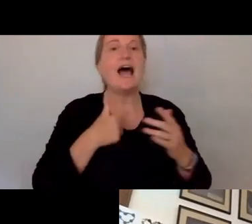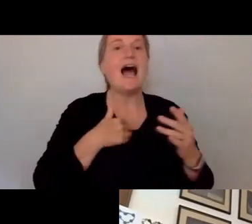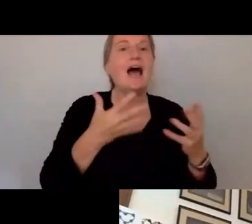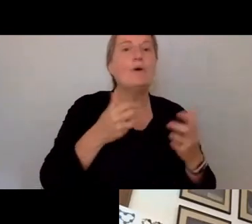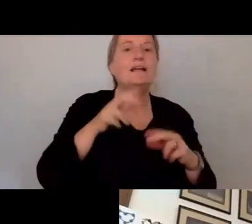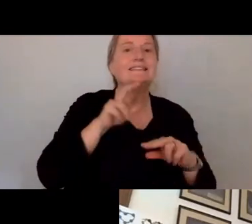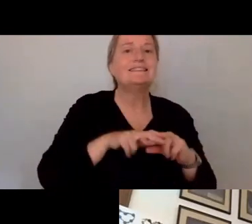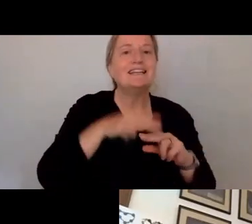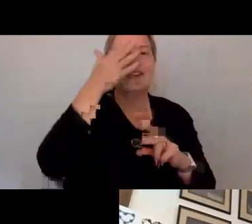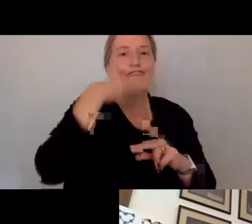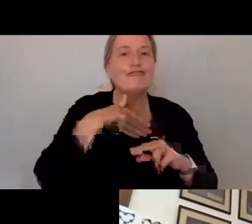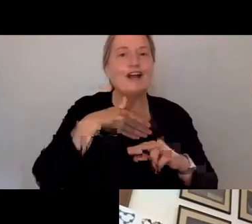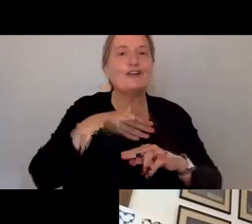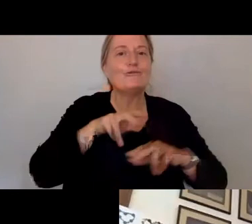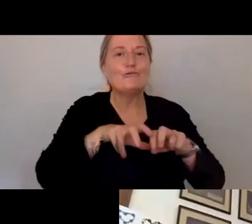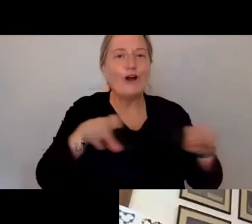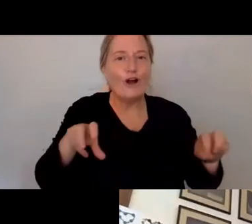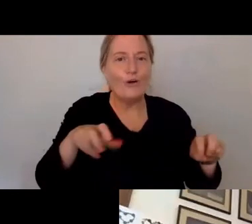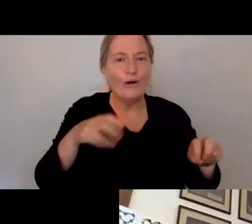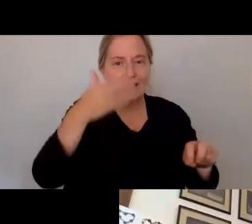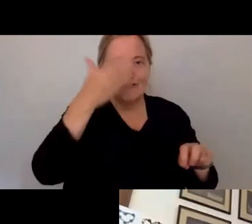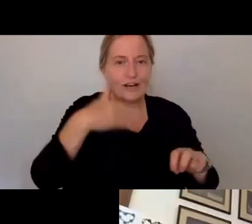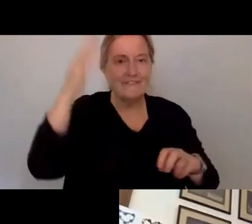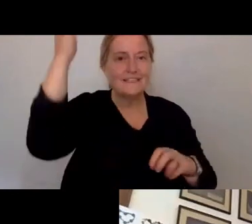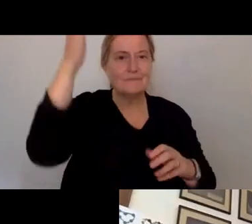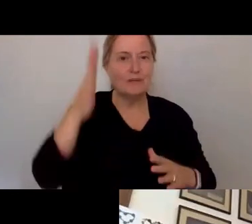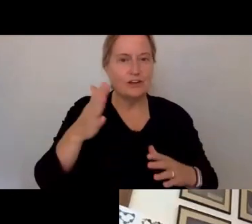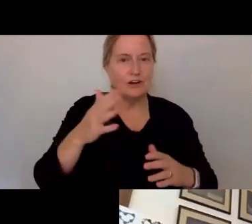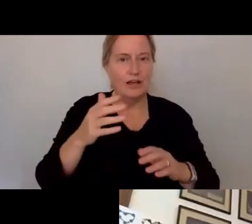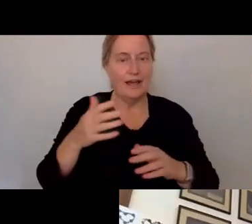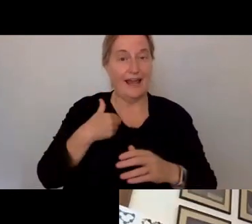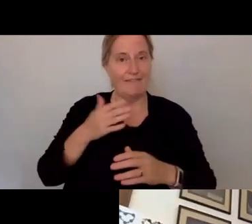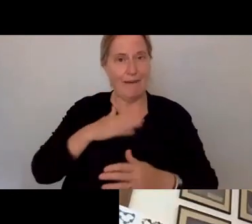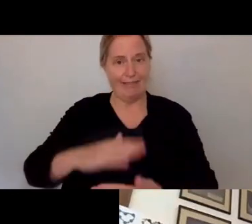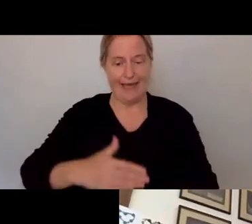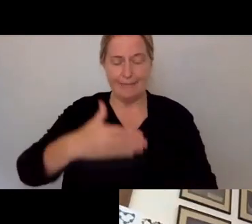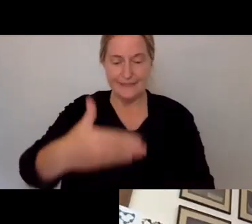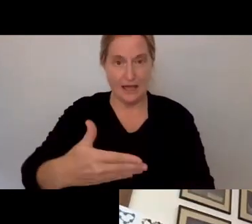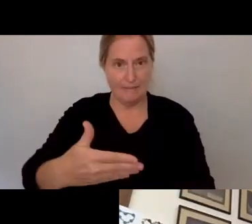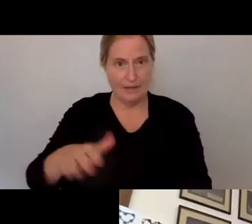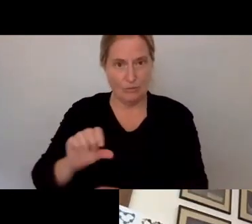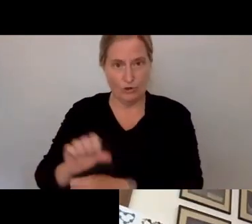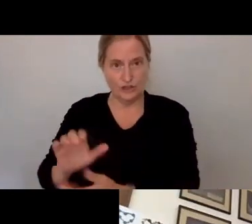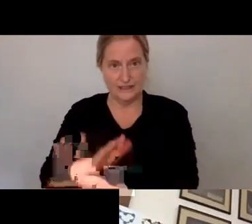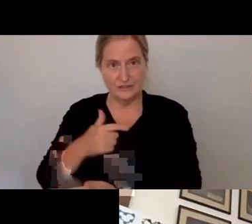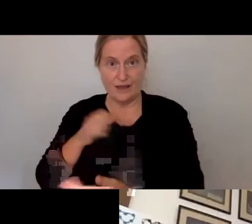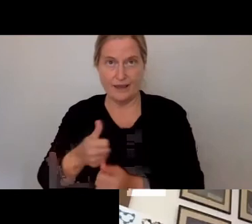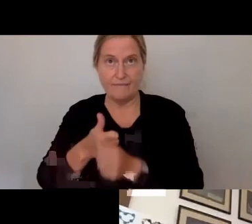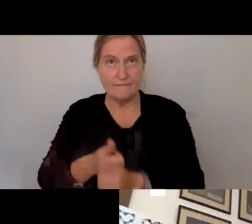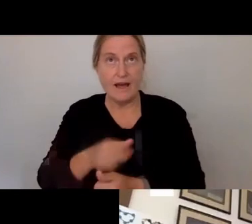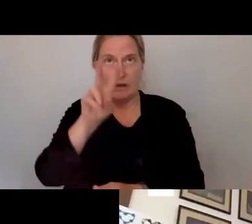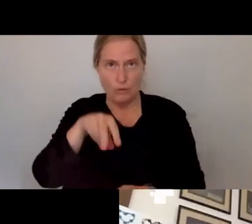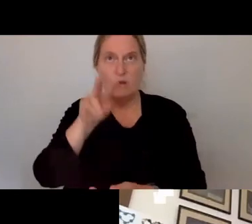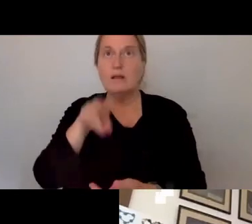my laptop there and pull up the worksheet so I can follow along and stay focused on that. Would you consider